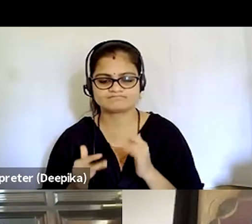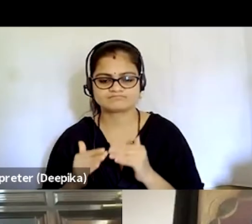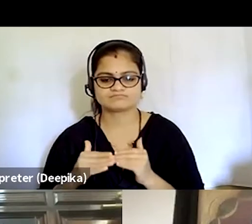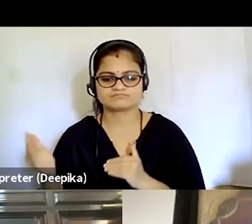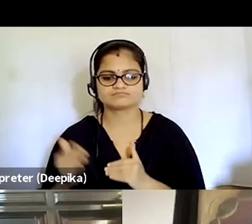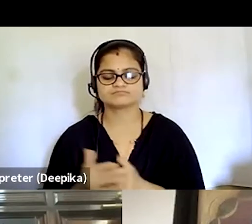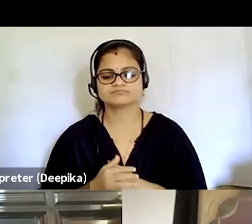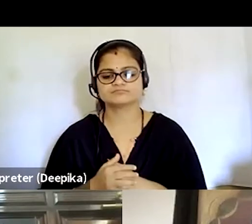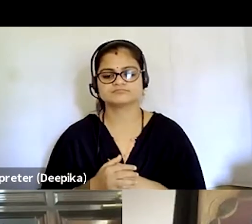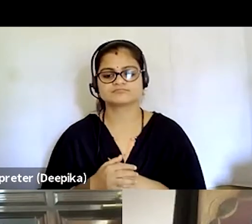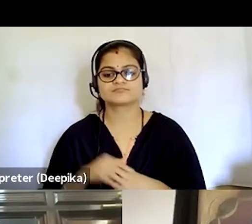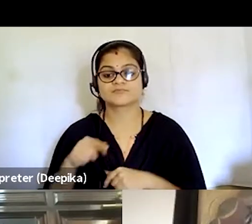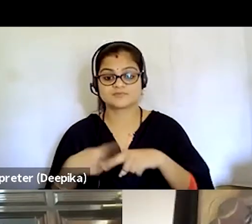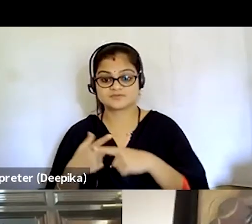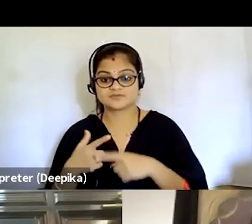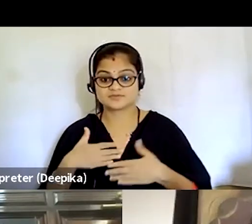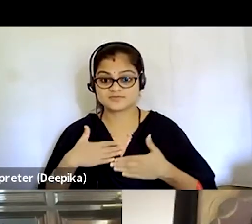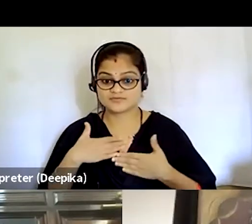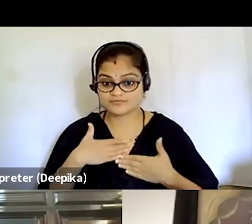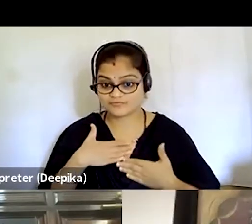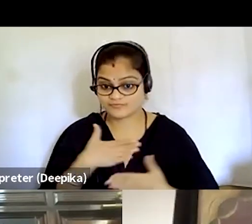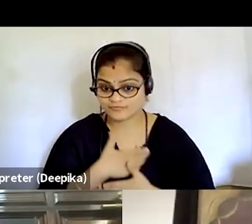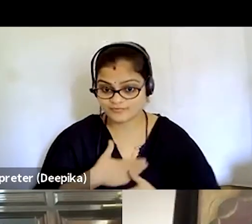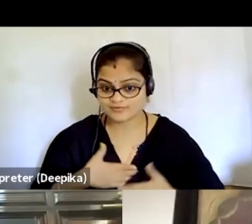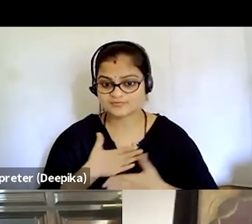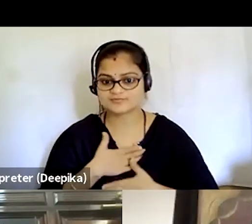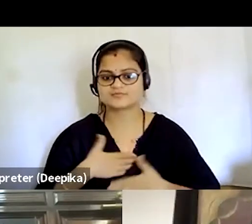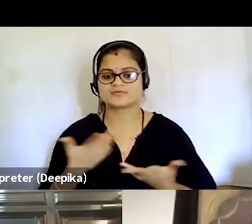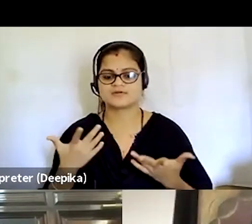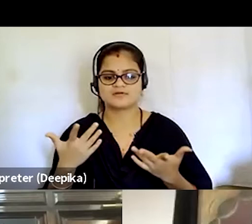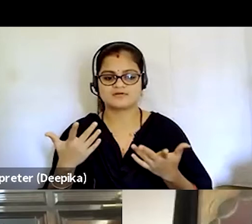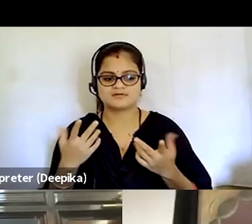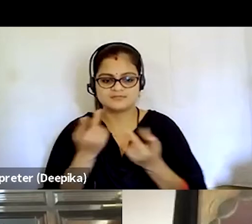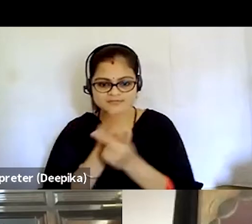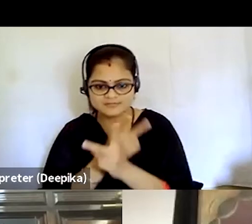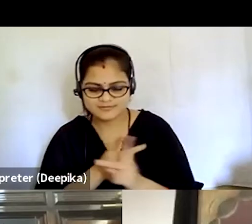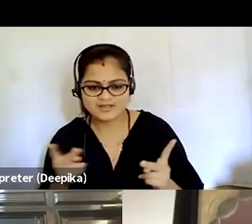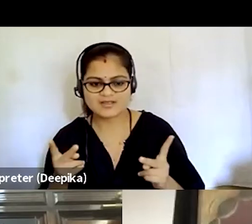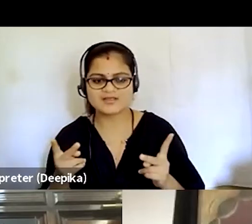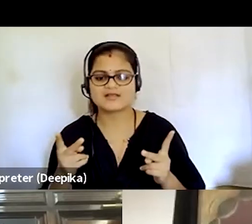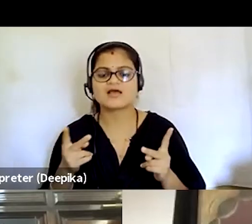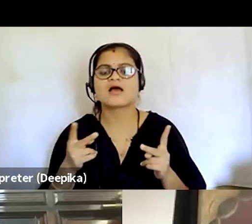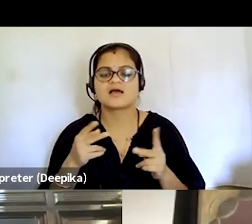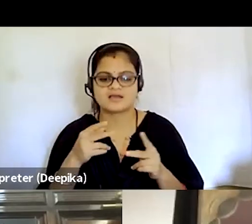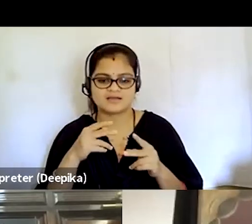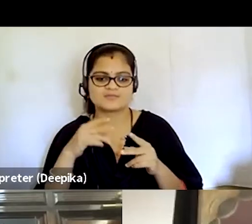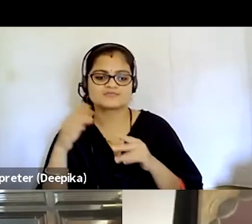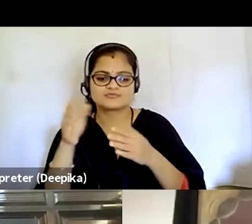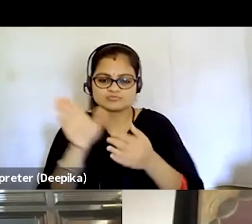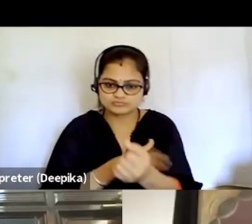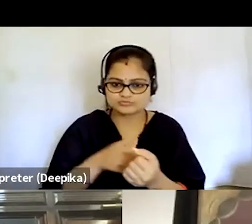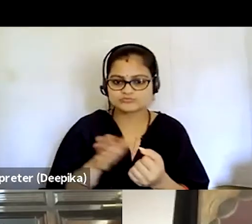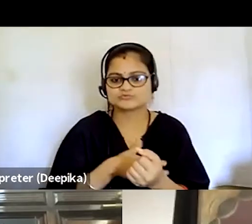a fun go and vibe, kind of a shack that had some great music, and yeah,